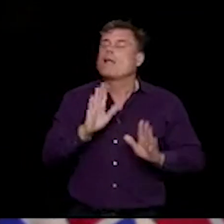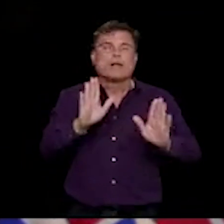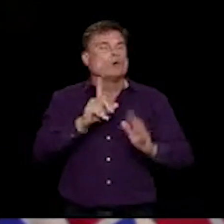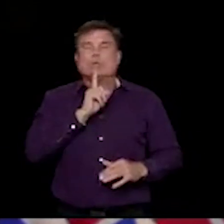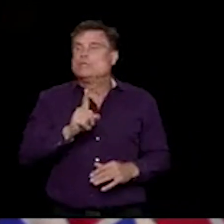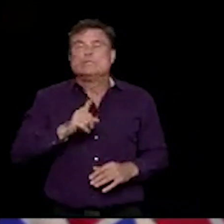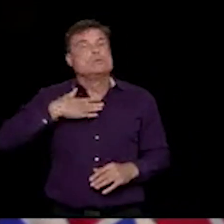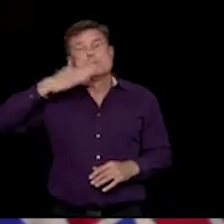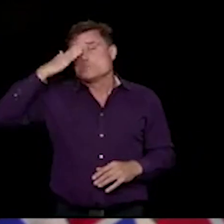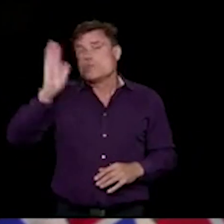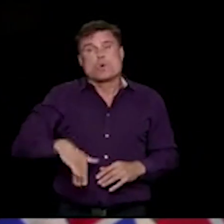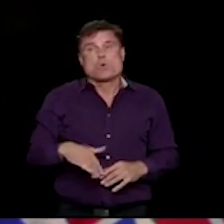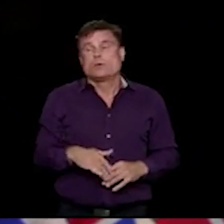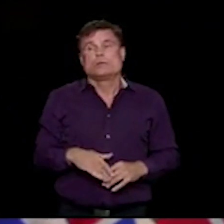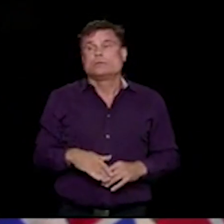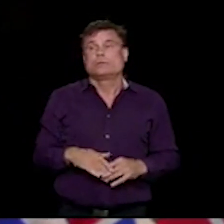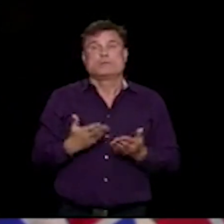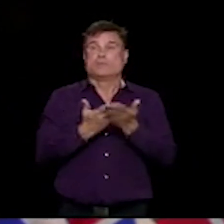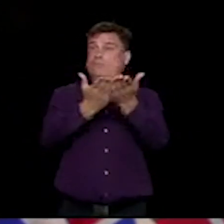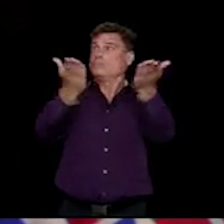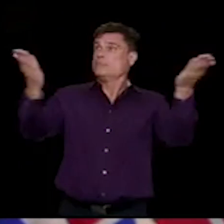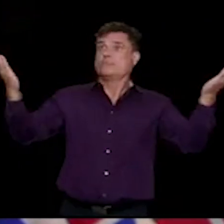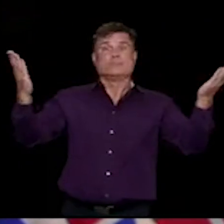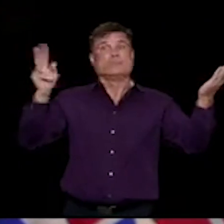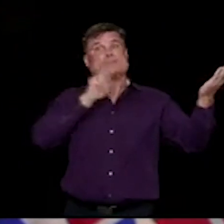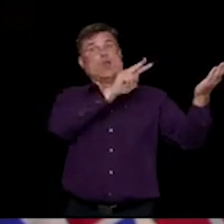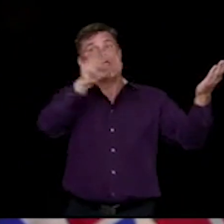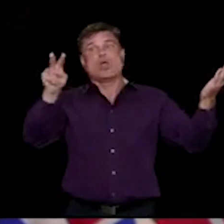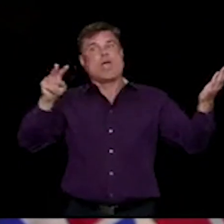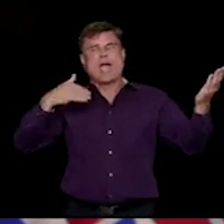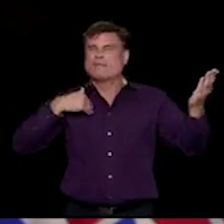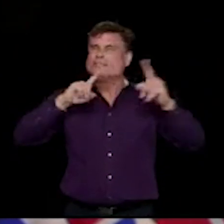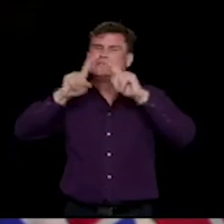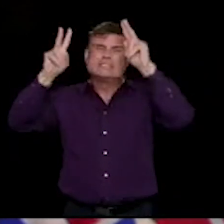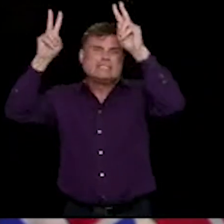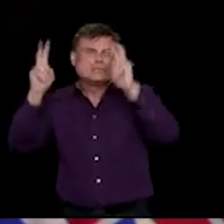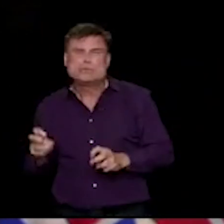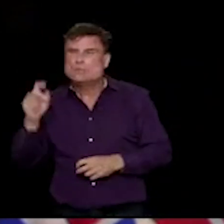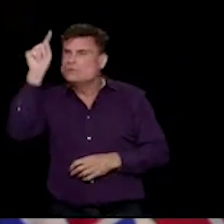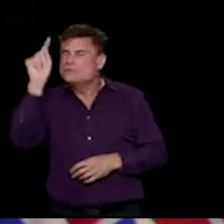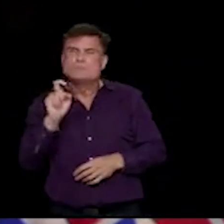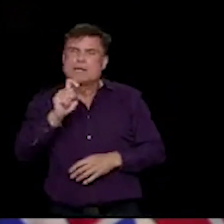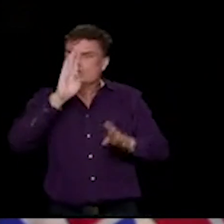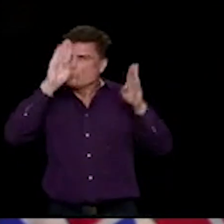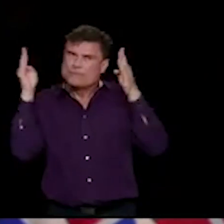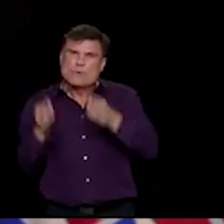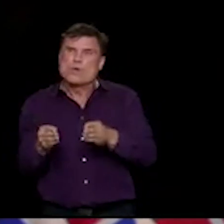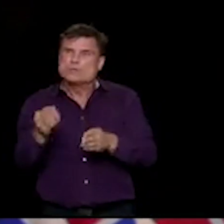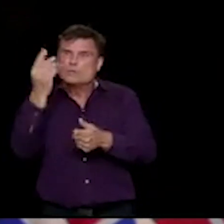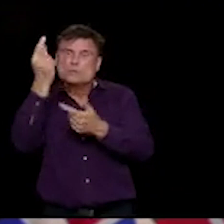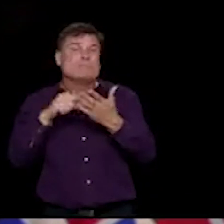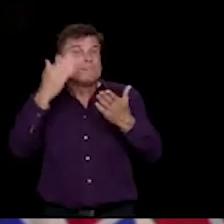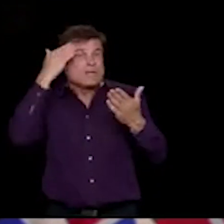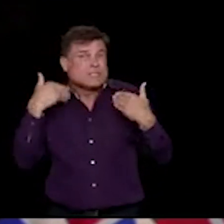health issues, whether it's food security issues, whether it's ability to have a safe home to go home